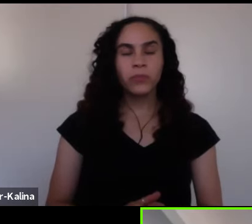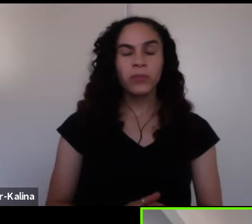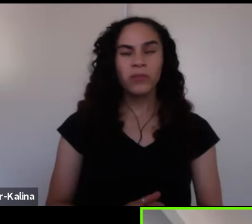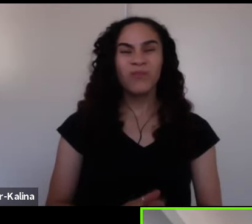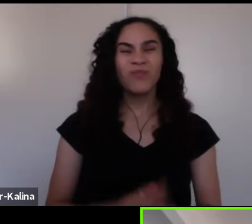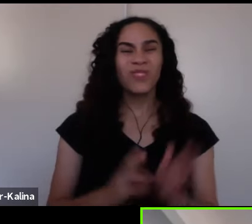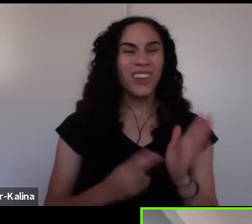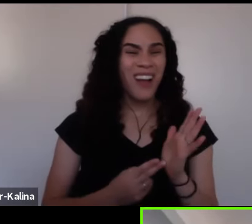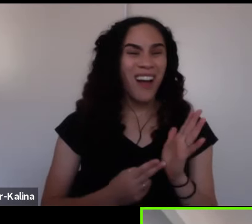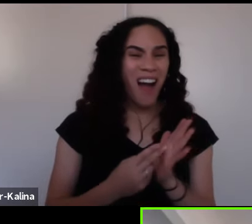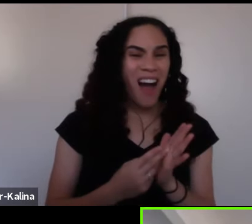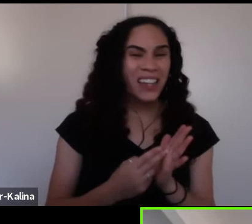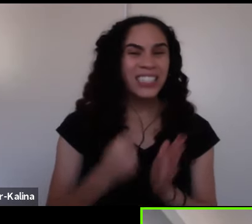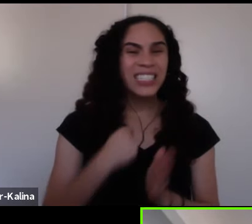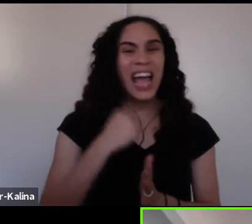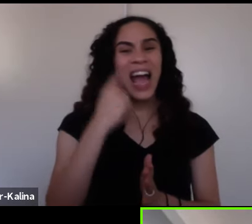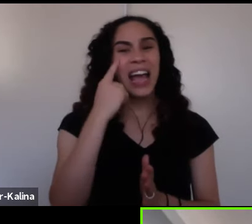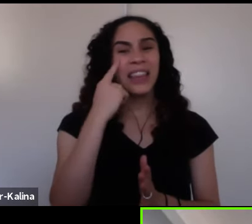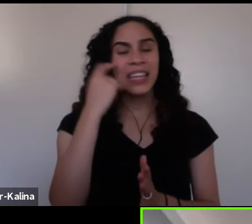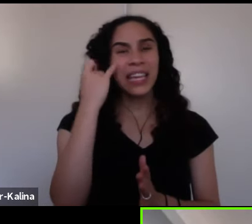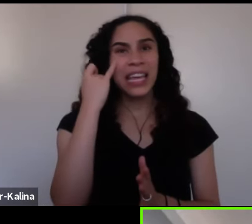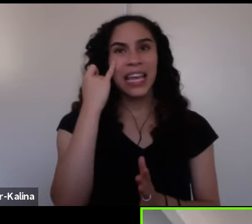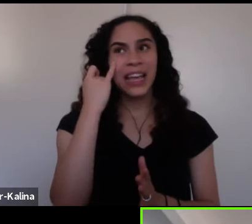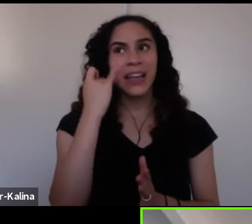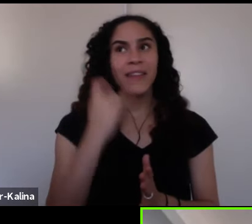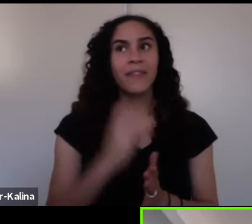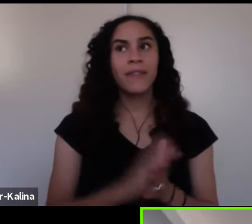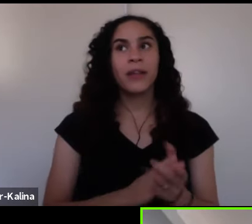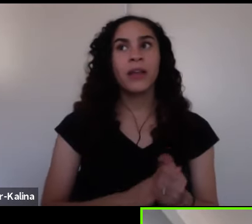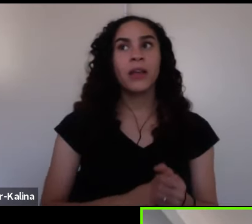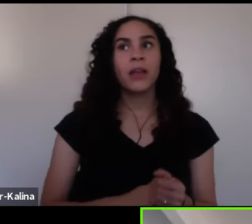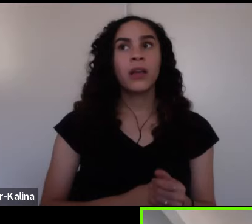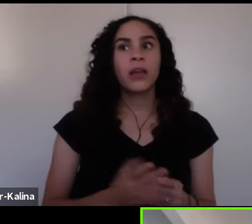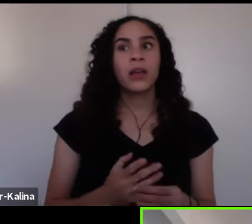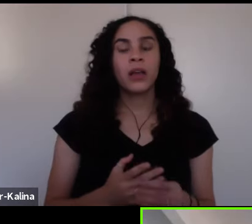honestly, I think that if I didn't have